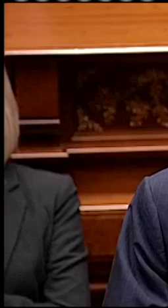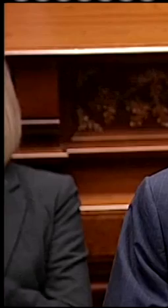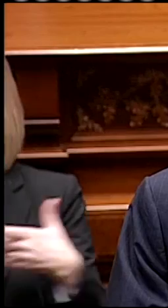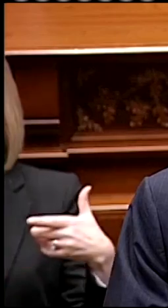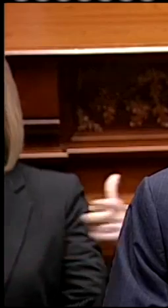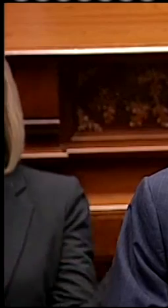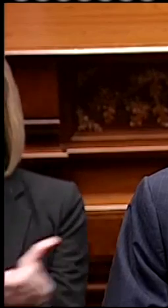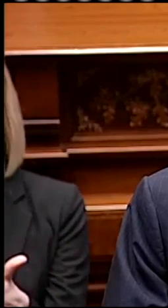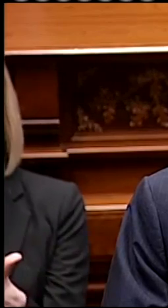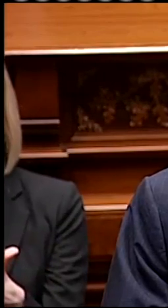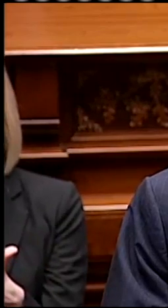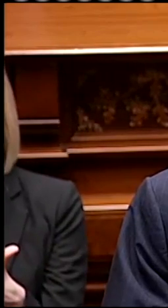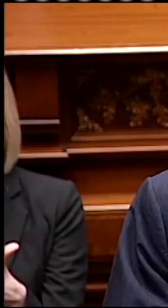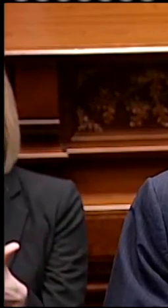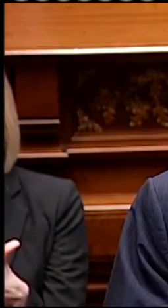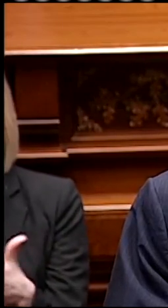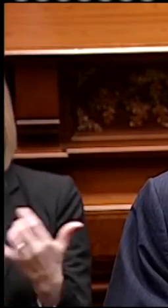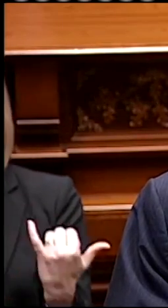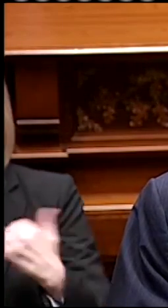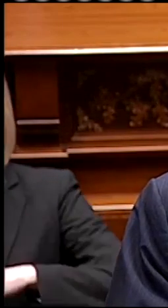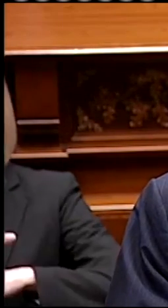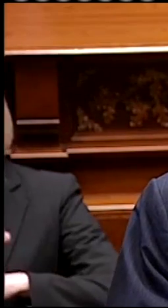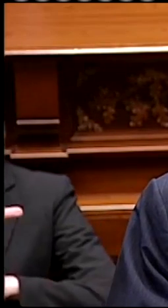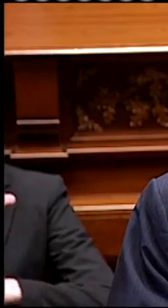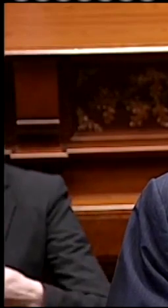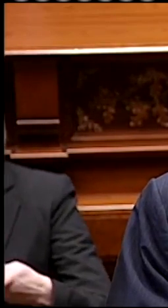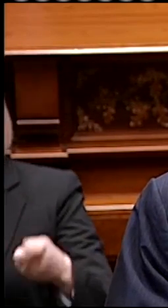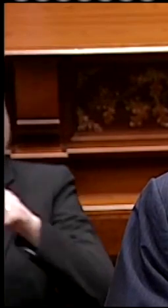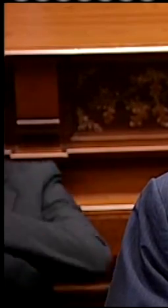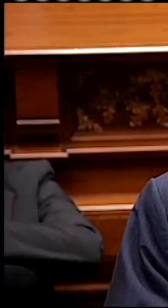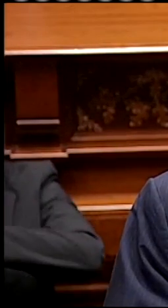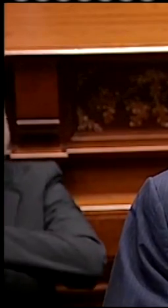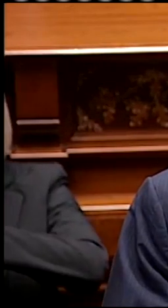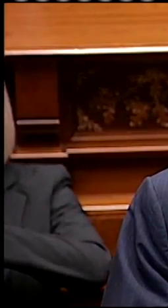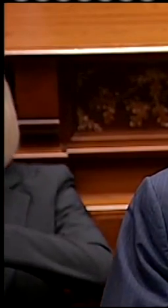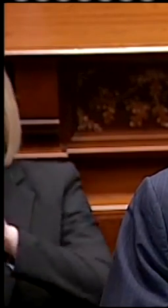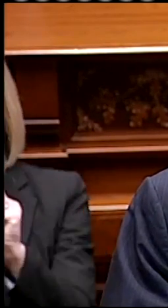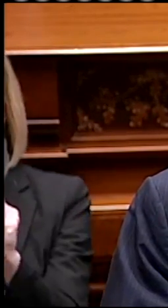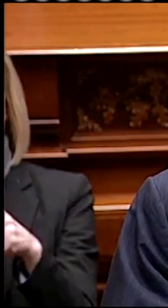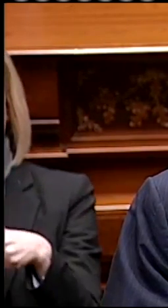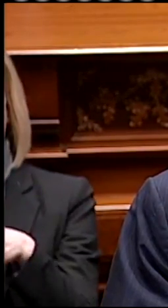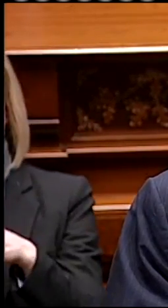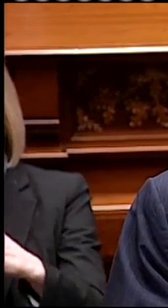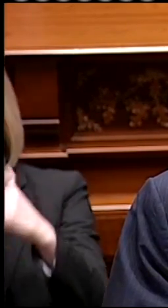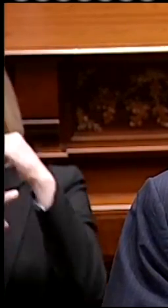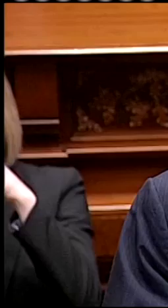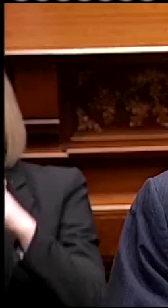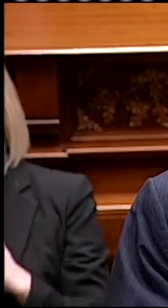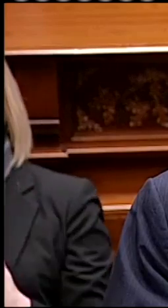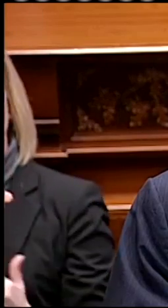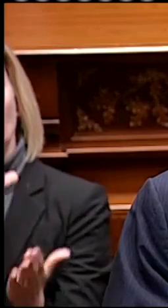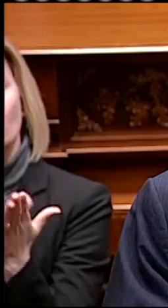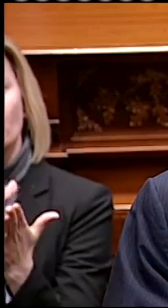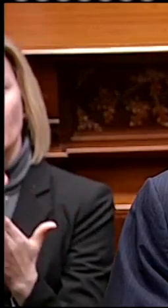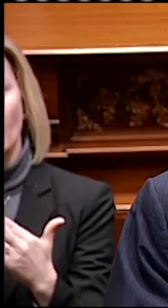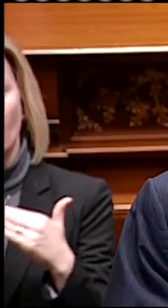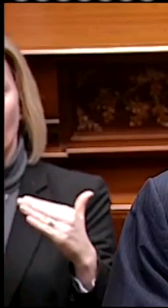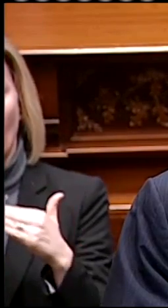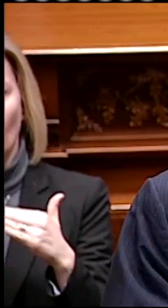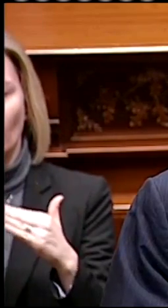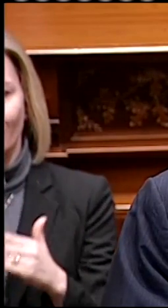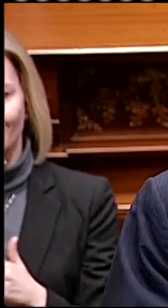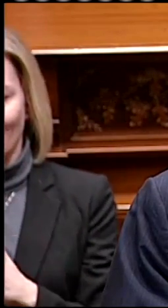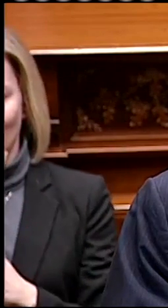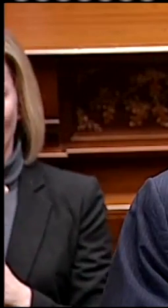government consolidation. To date, his reforms have generated a projected $100 million in